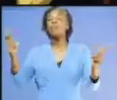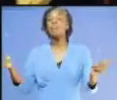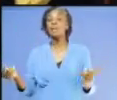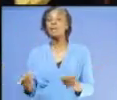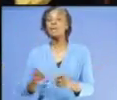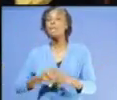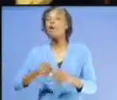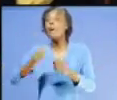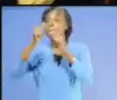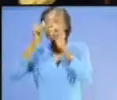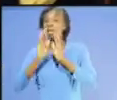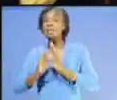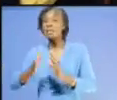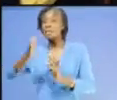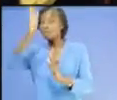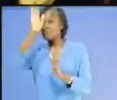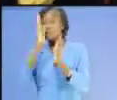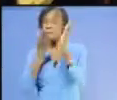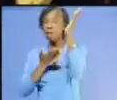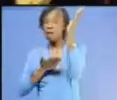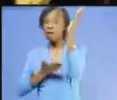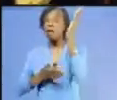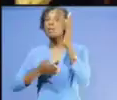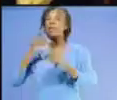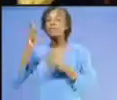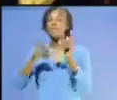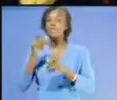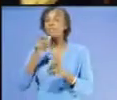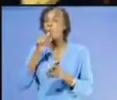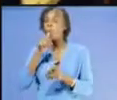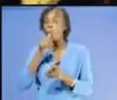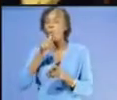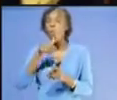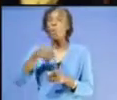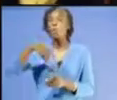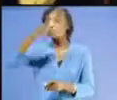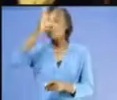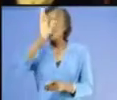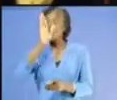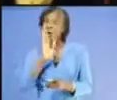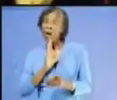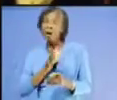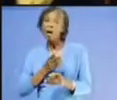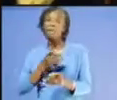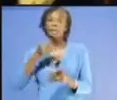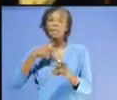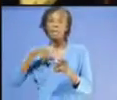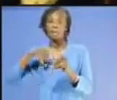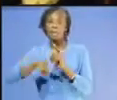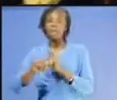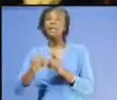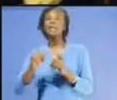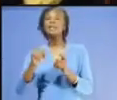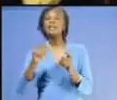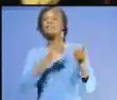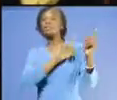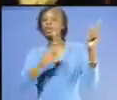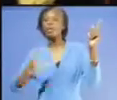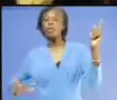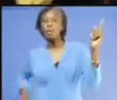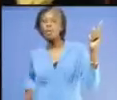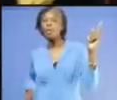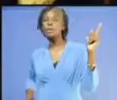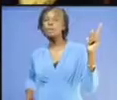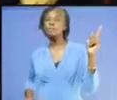people whose God is the Lord. And I have come to tell you that